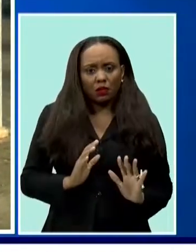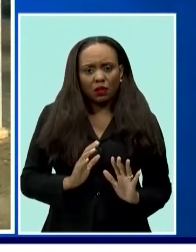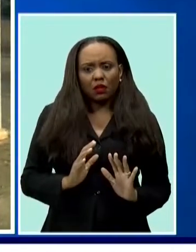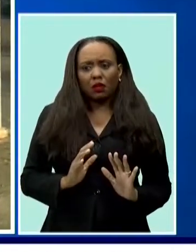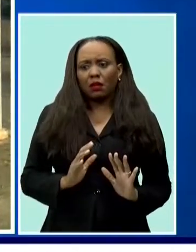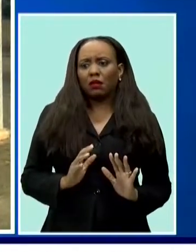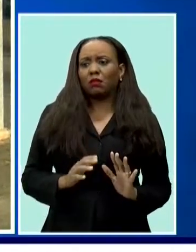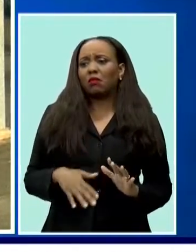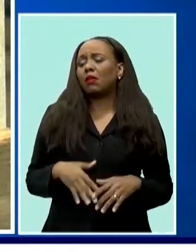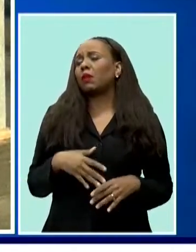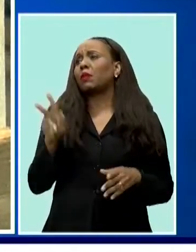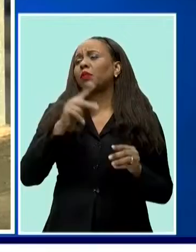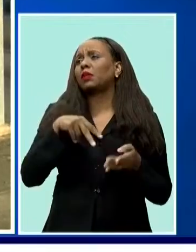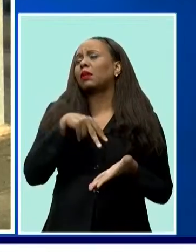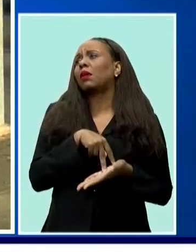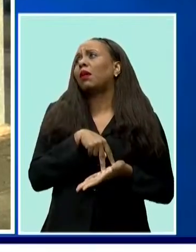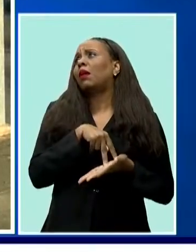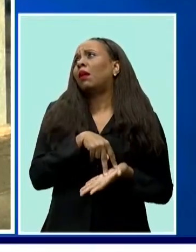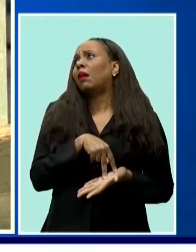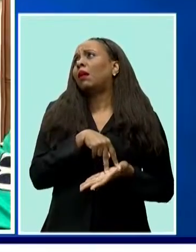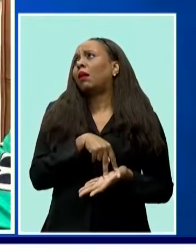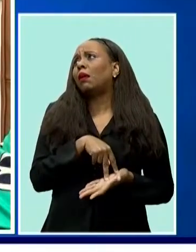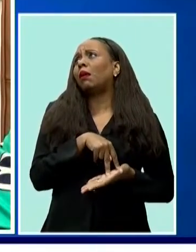somewhere. Mercifully, I'm told that